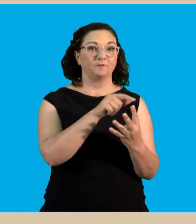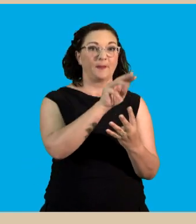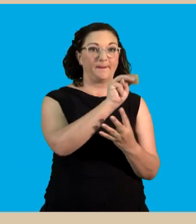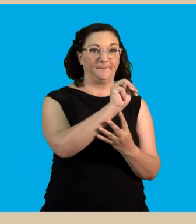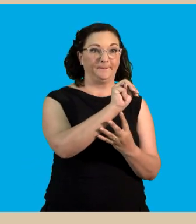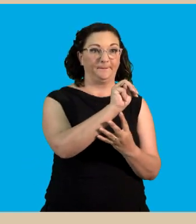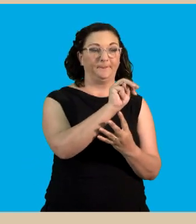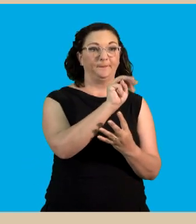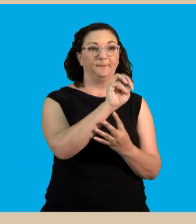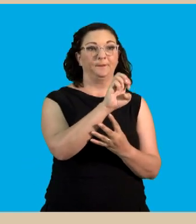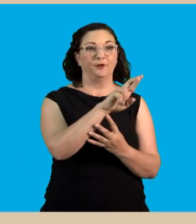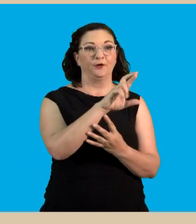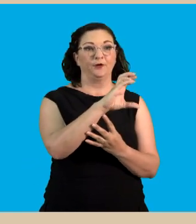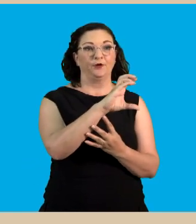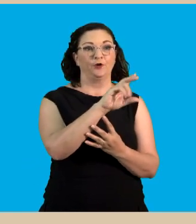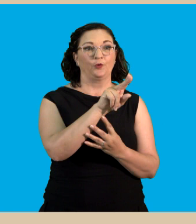Mercury,